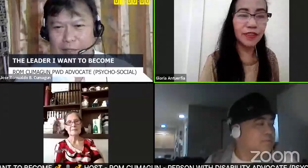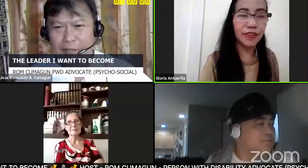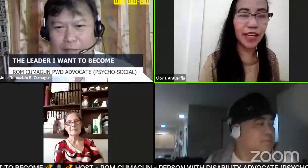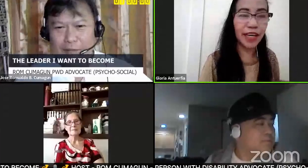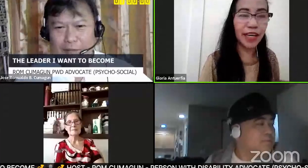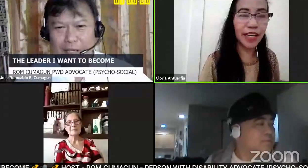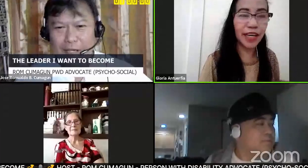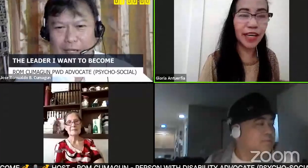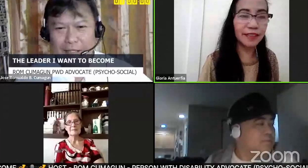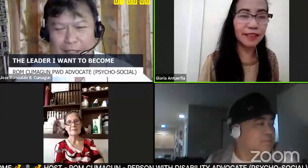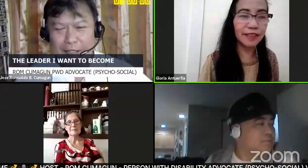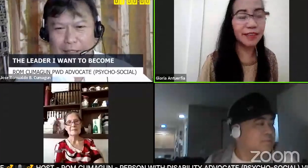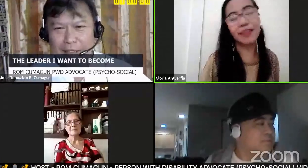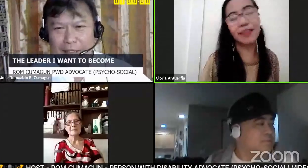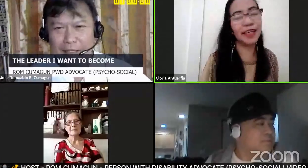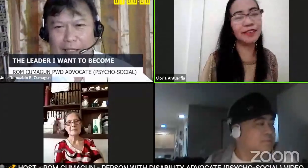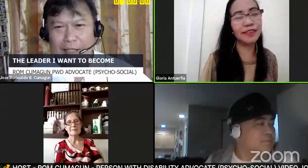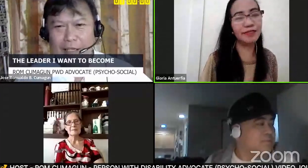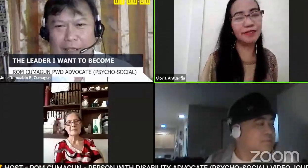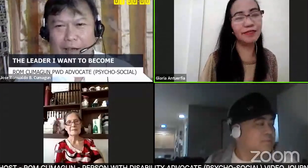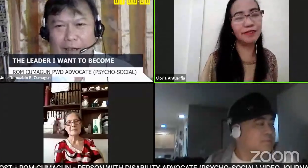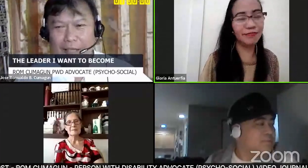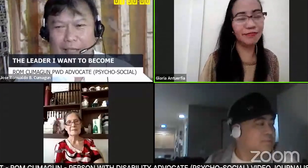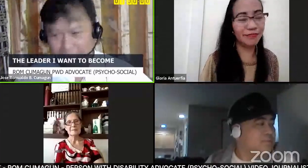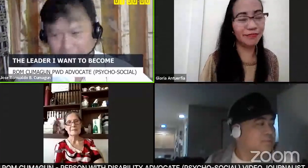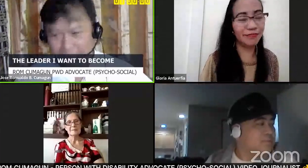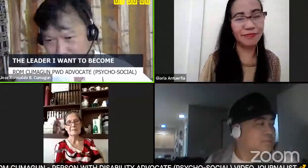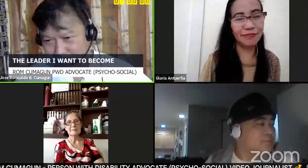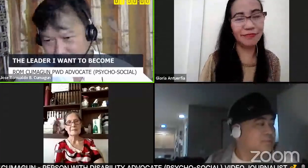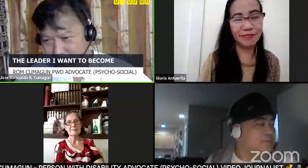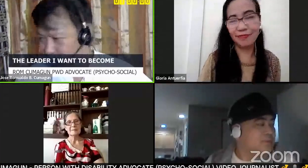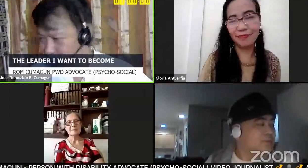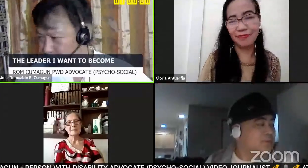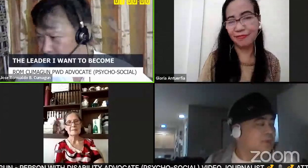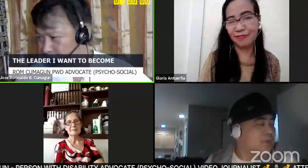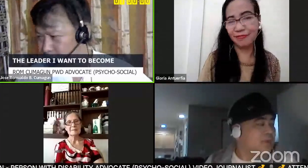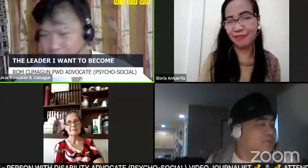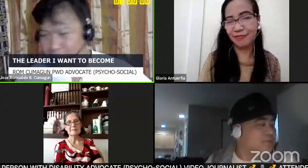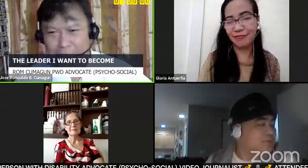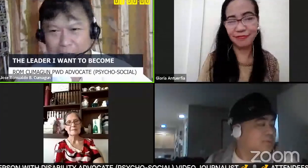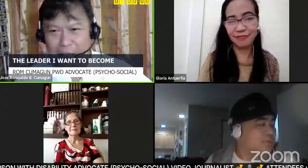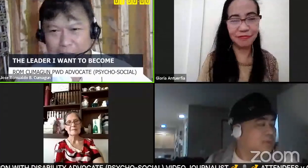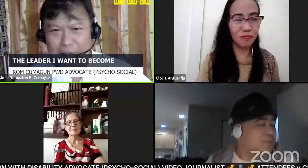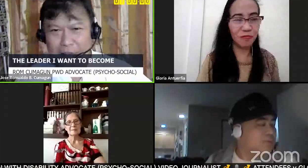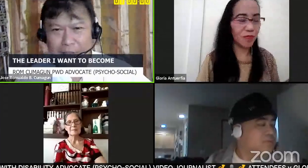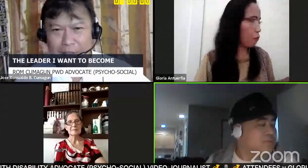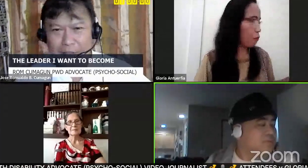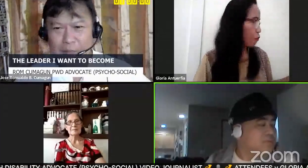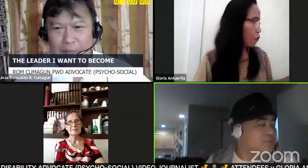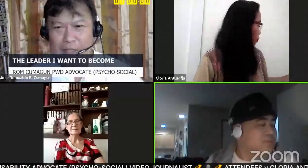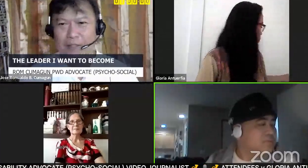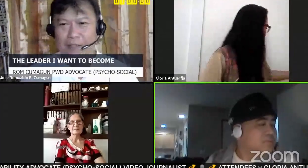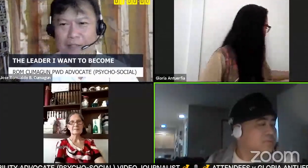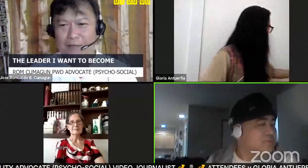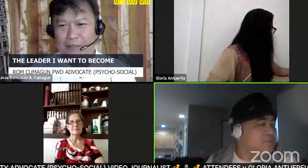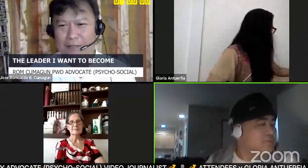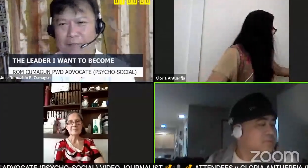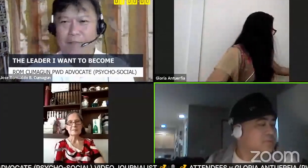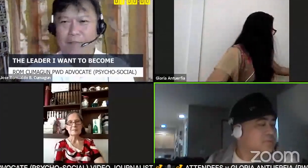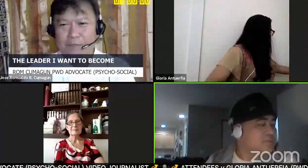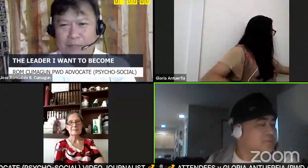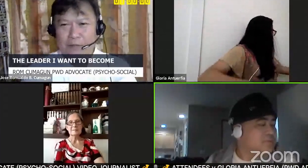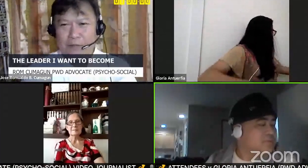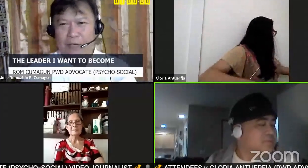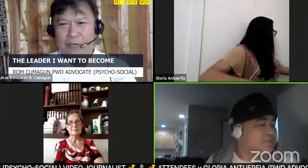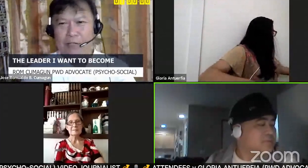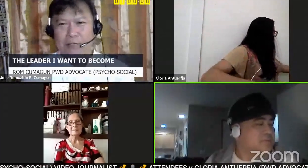Wala. Okay na So sa far, akin? wala. Okay. Okay, okay. Okay Three na? minutes. Walang Yes, background? 3 minutes and